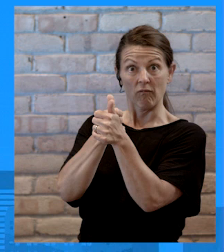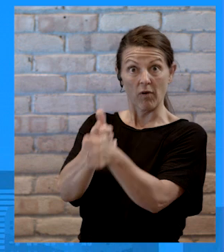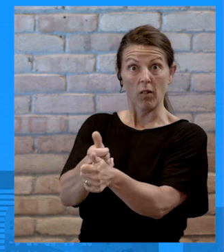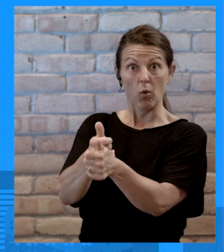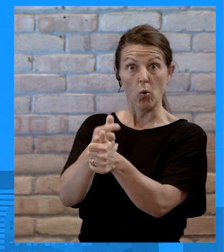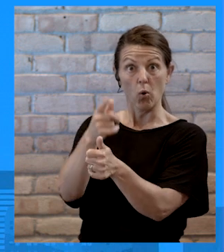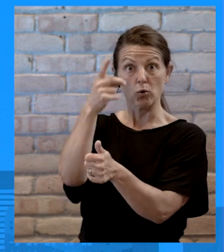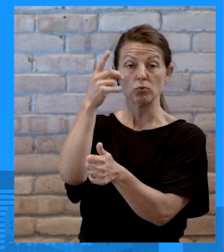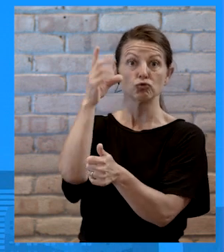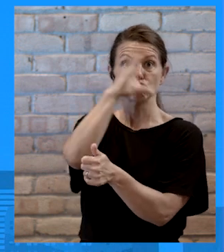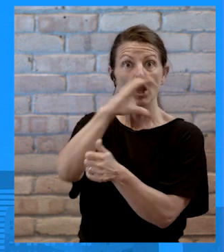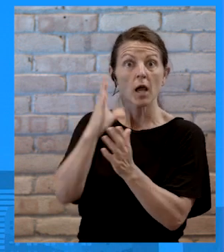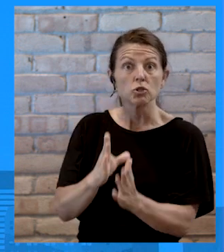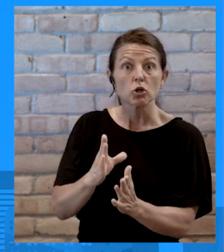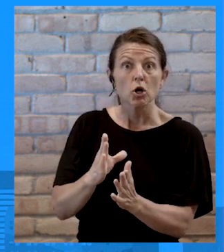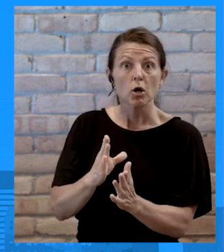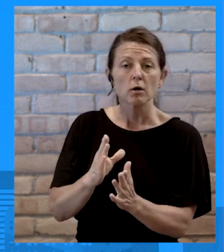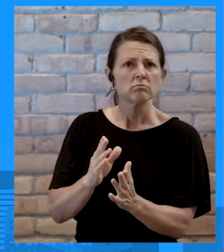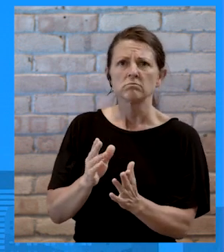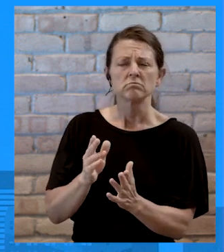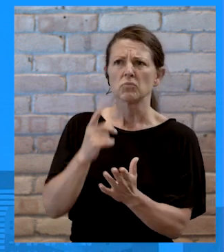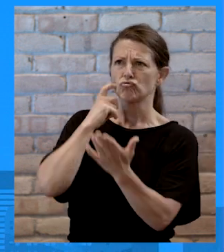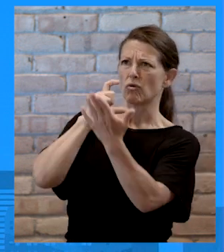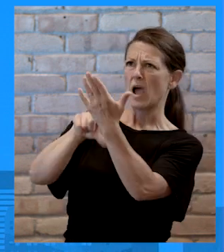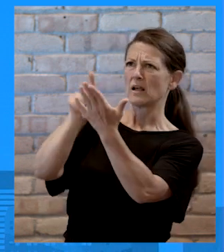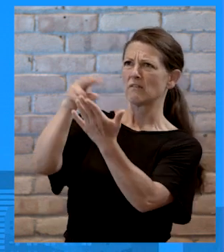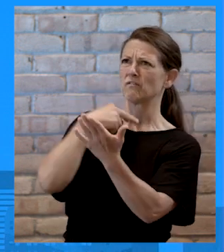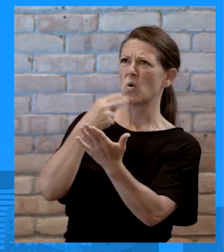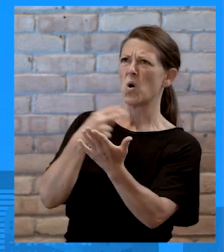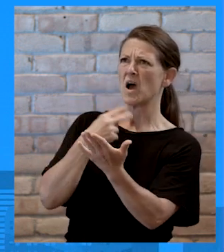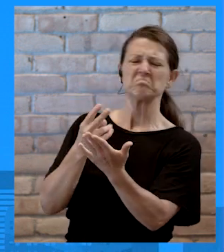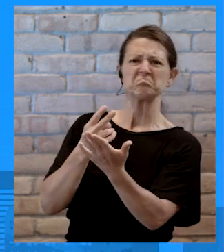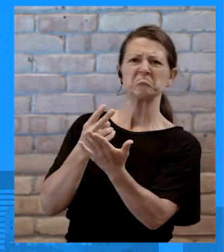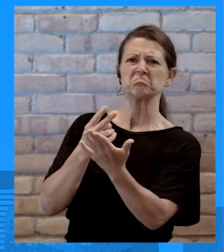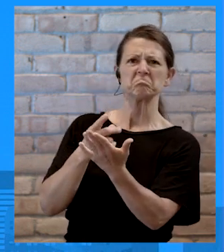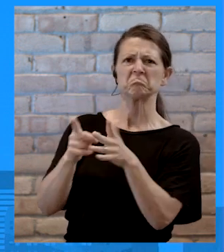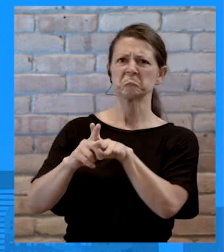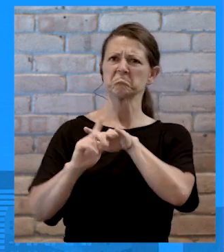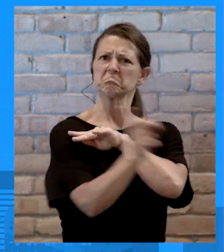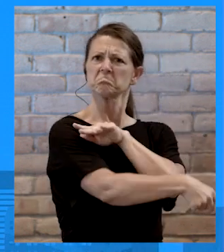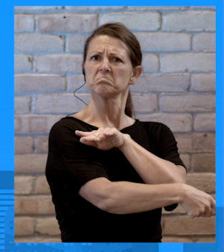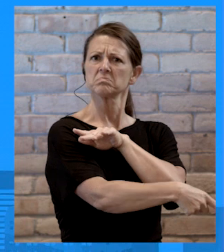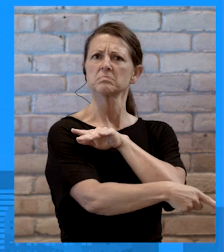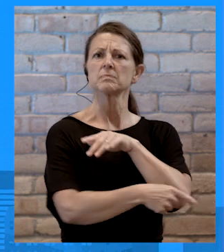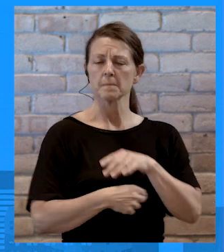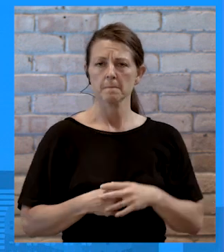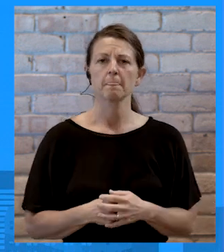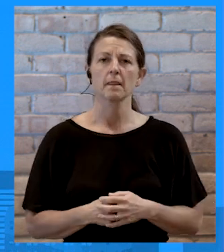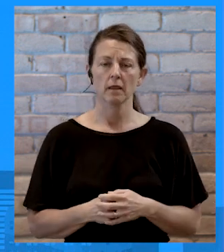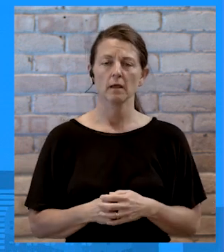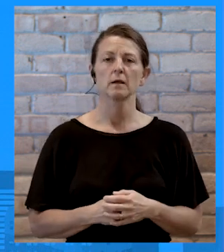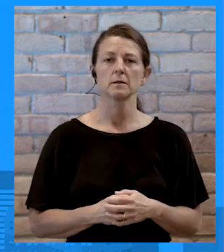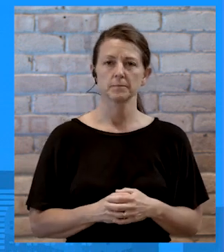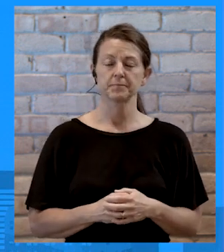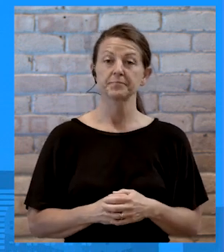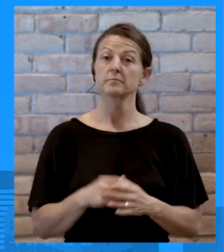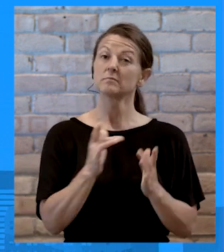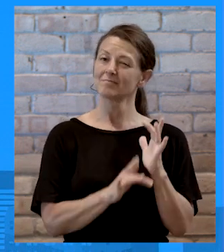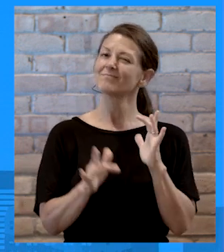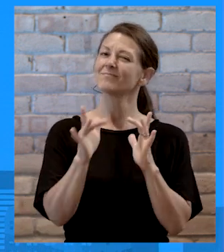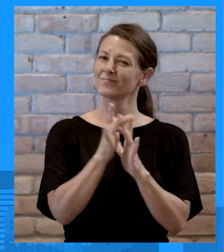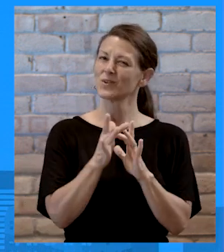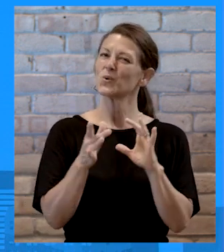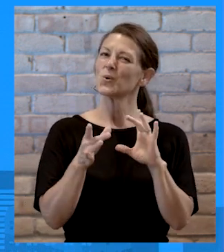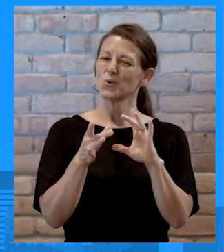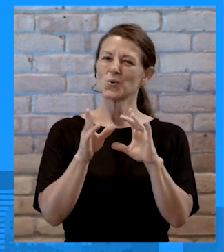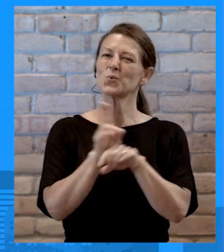fact, they will run away from him because they do not recognize a stranger's voice. Jesus used